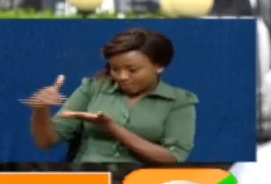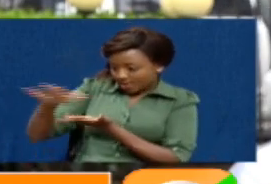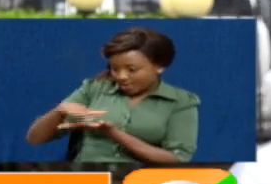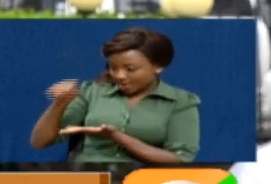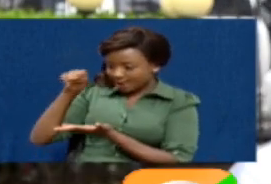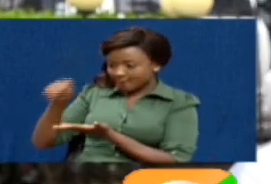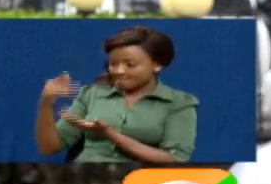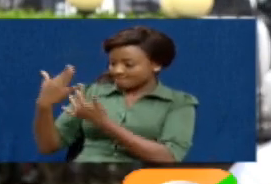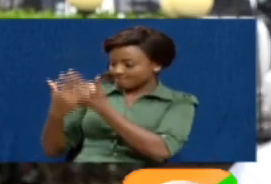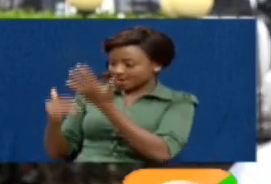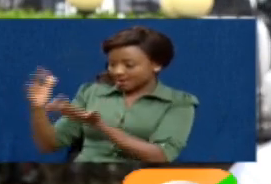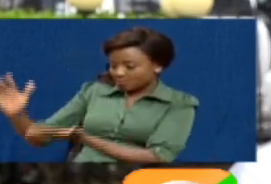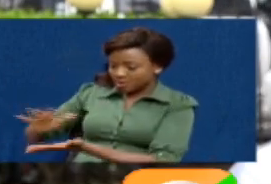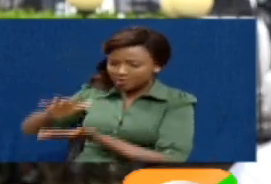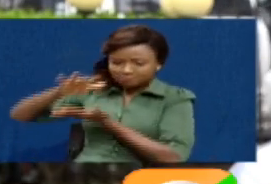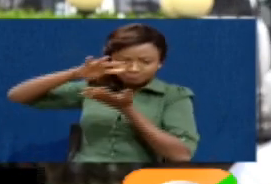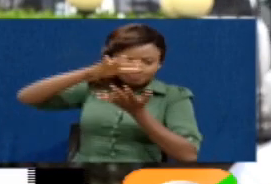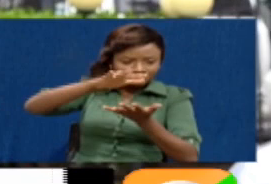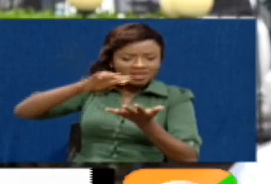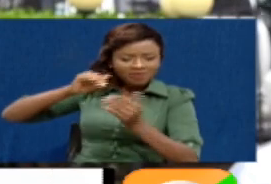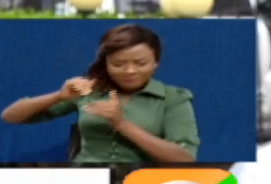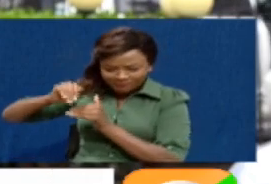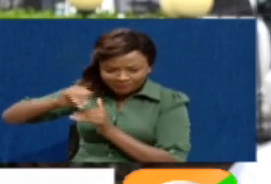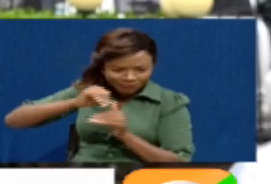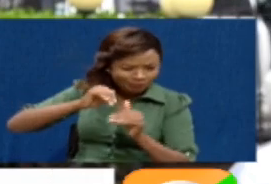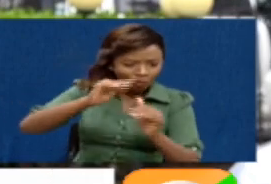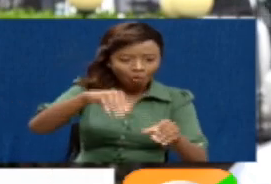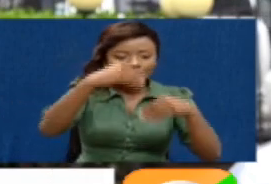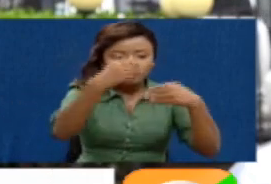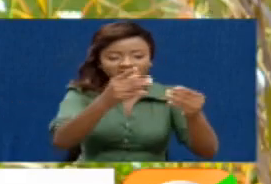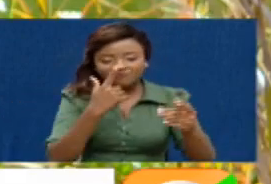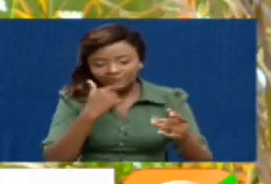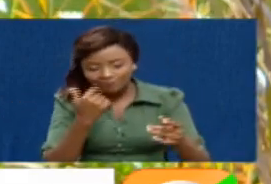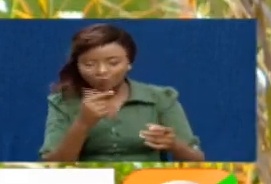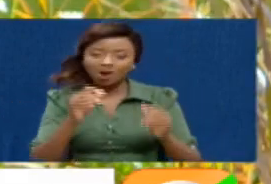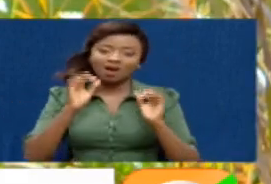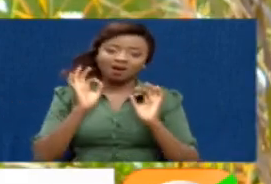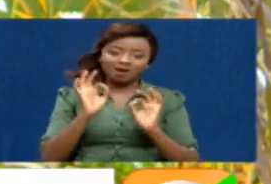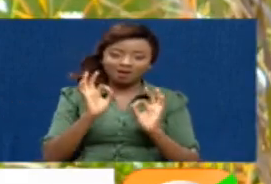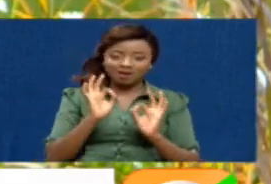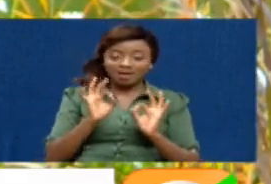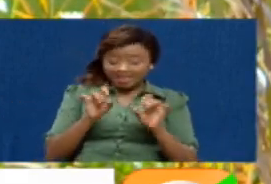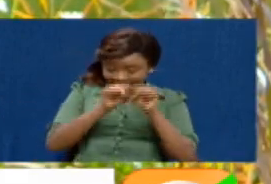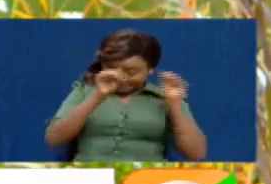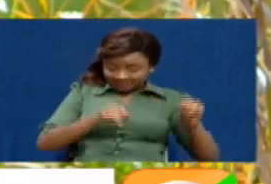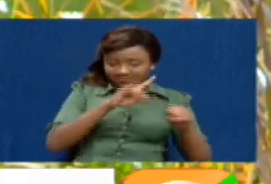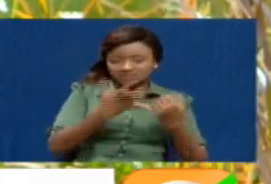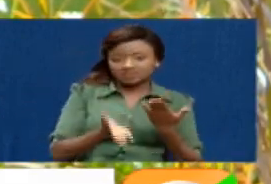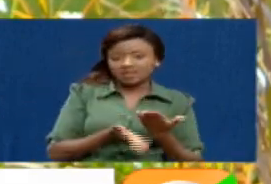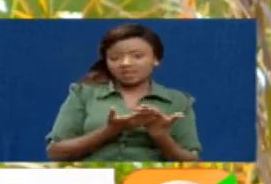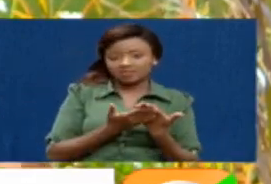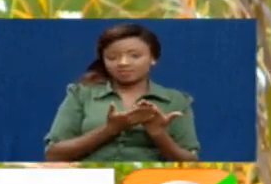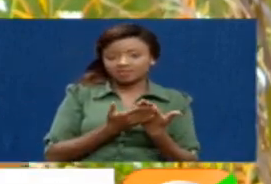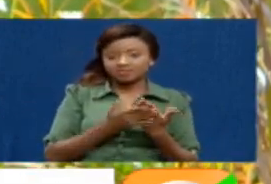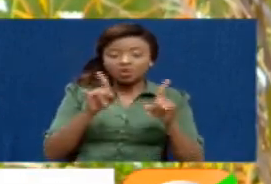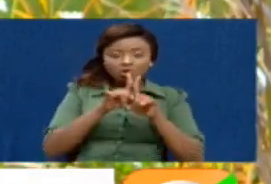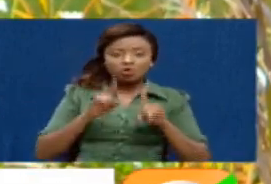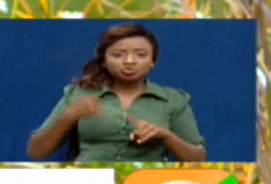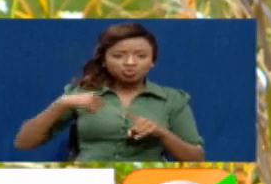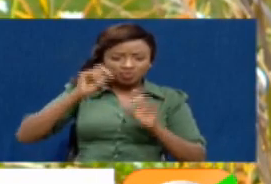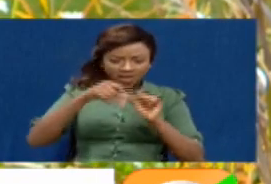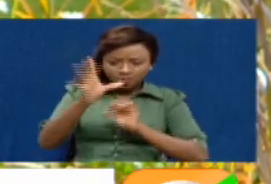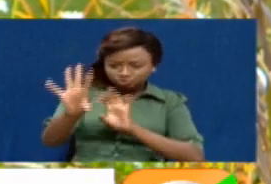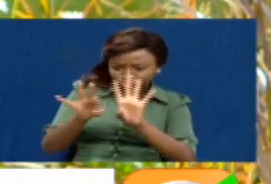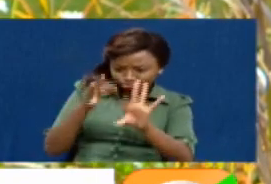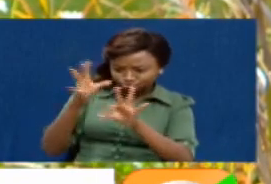individual can be tracked all the way up to the end user of that blood. Ensuring that the database is able to disaggregate for us the different blood types